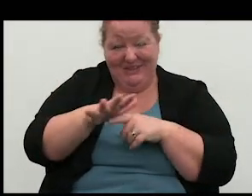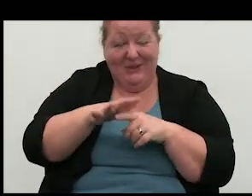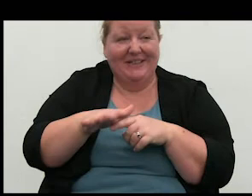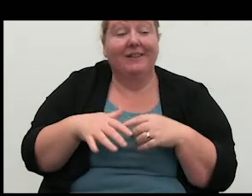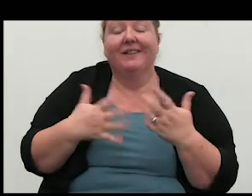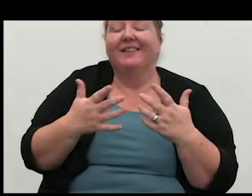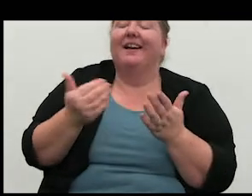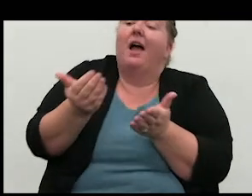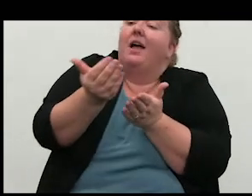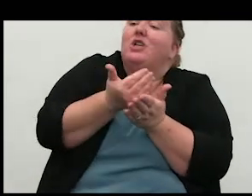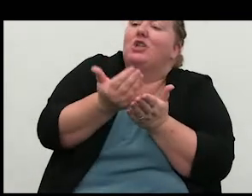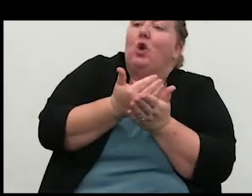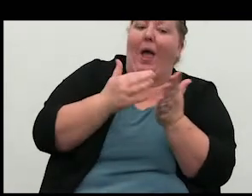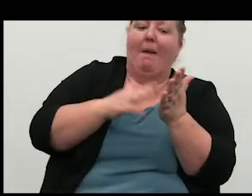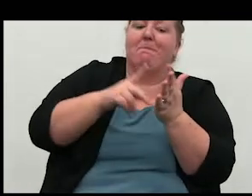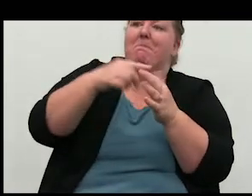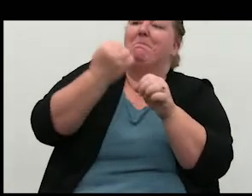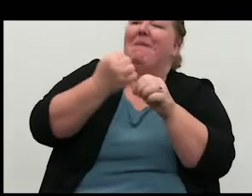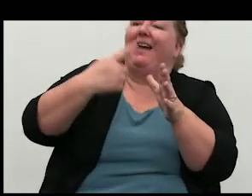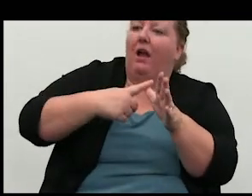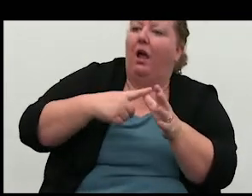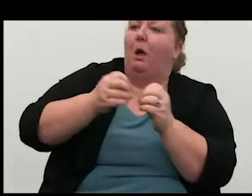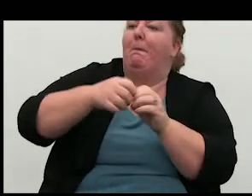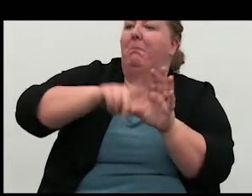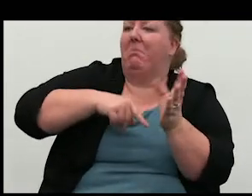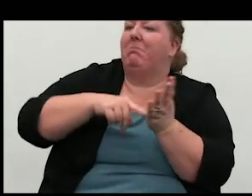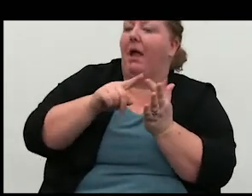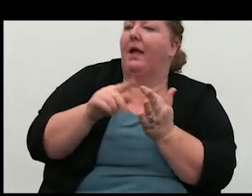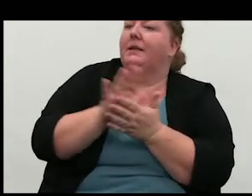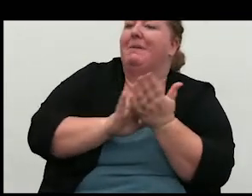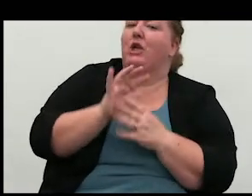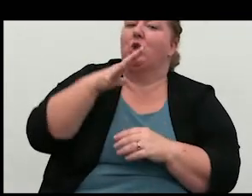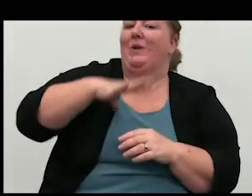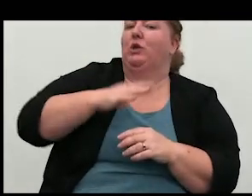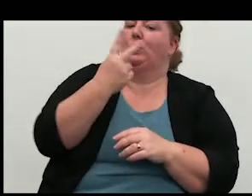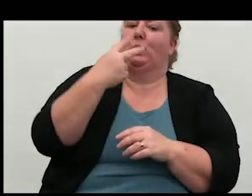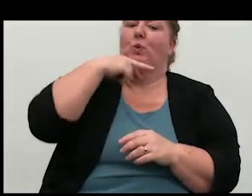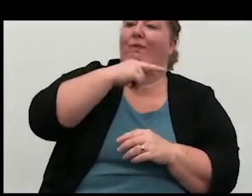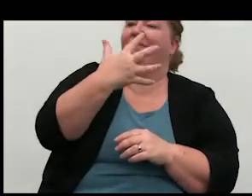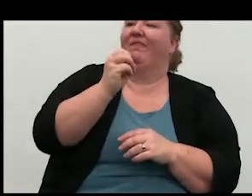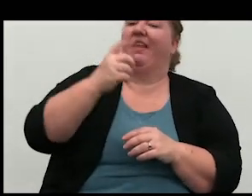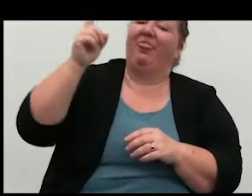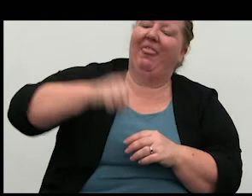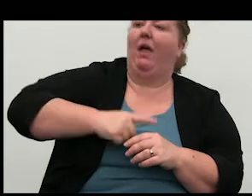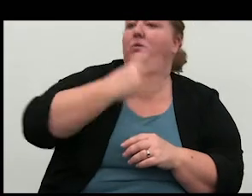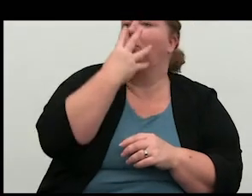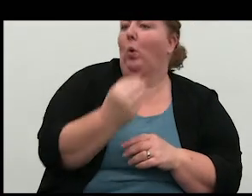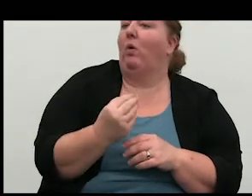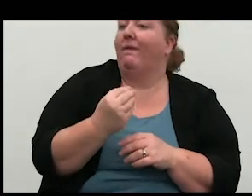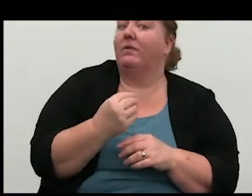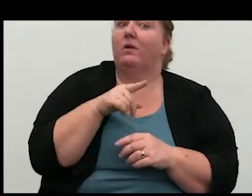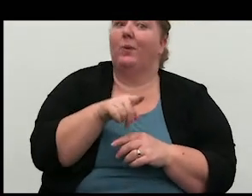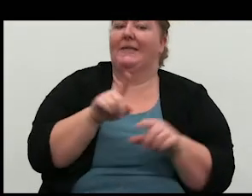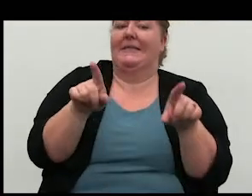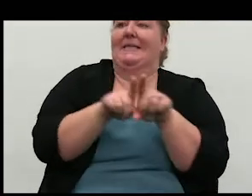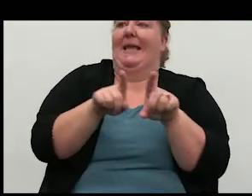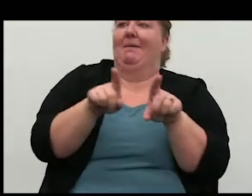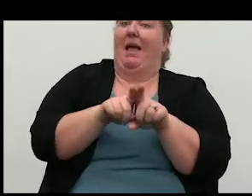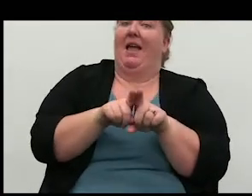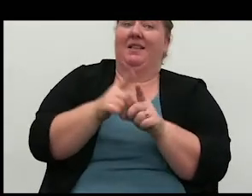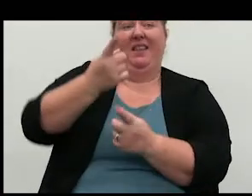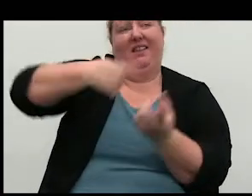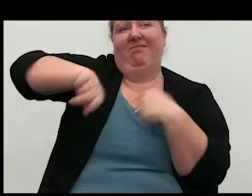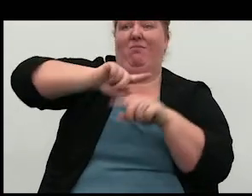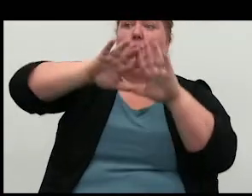And to store a megabyte of data, you would need 250,000 wolves, which is coincidentally the entire